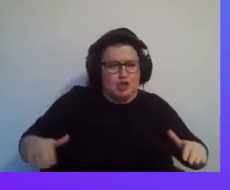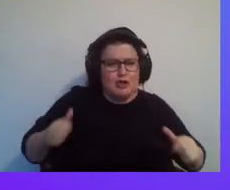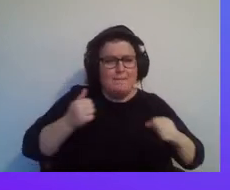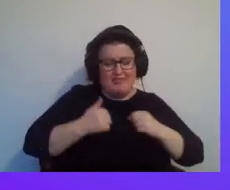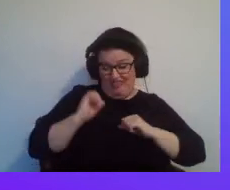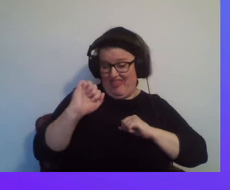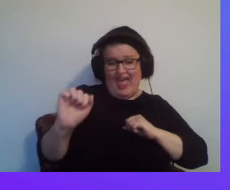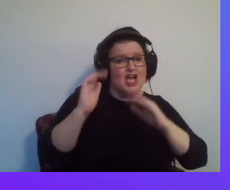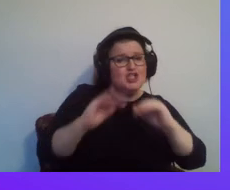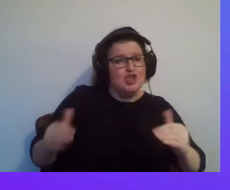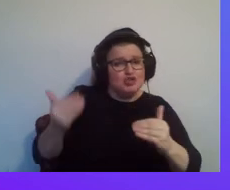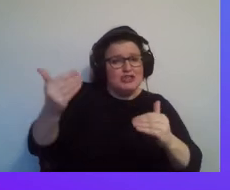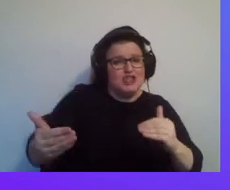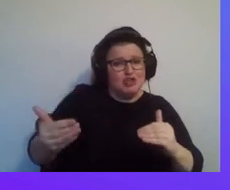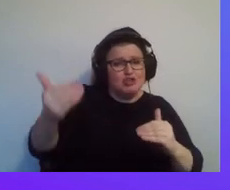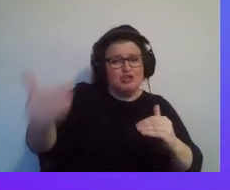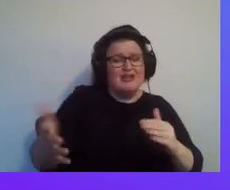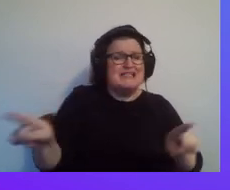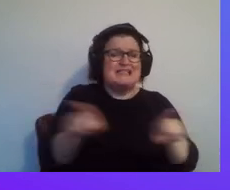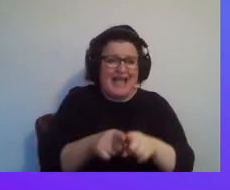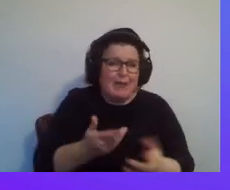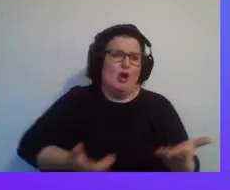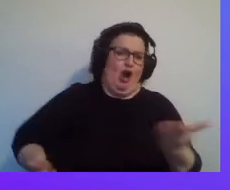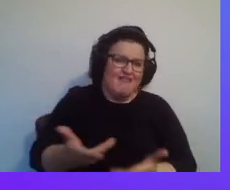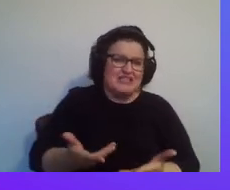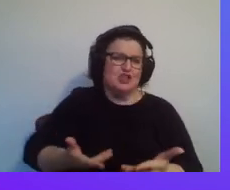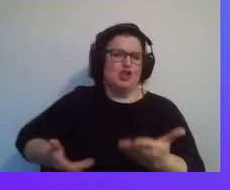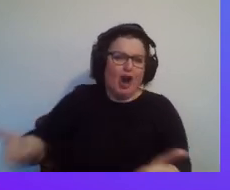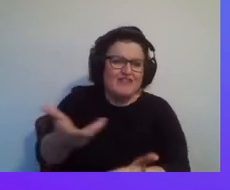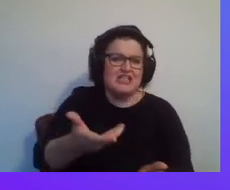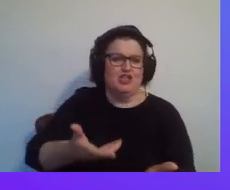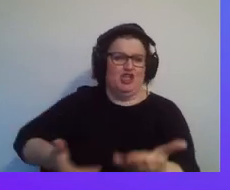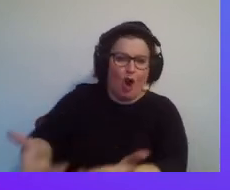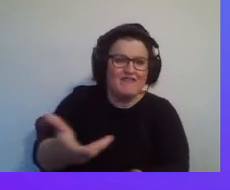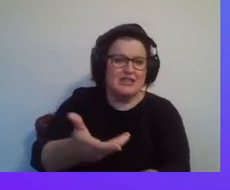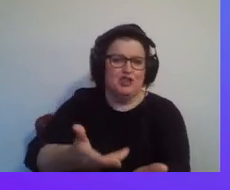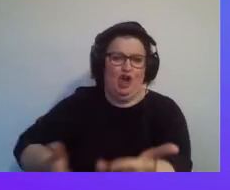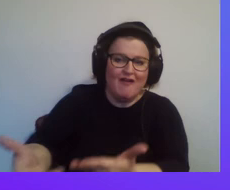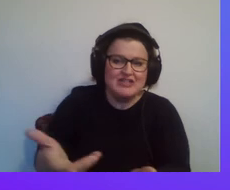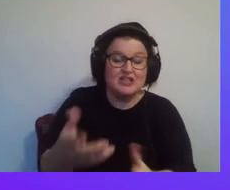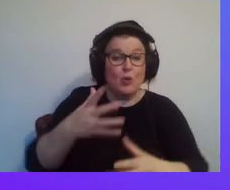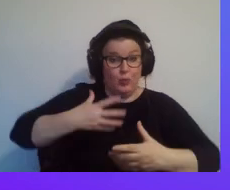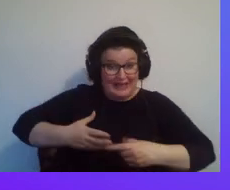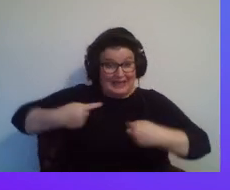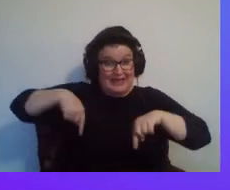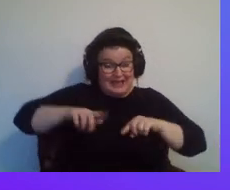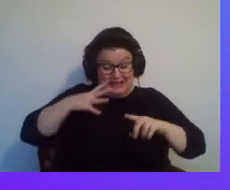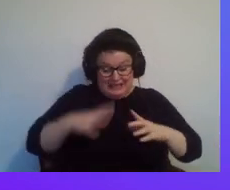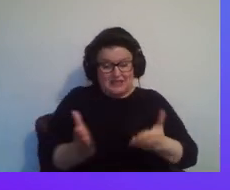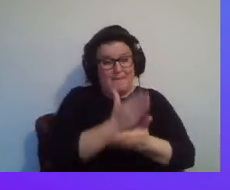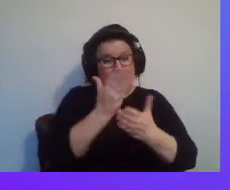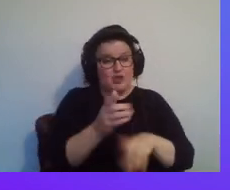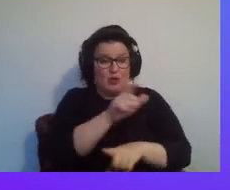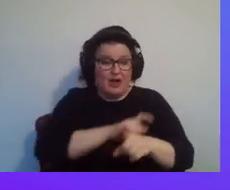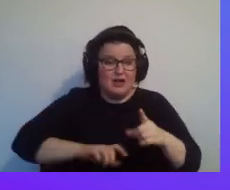children will again be having these conversations. We've got to move from engaging our communities to involving and